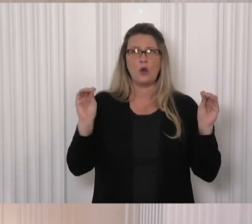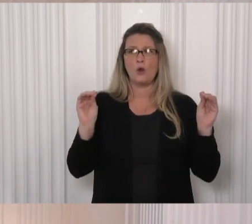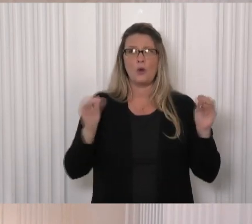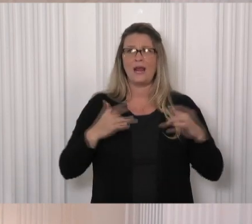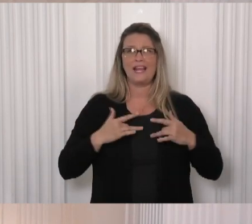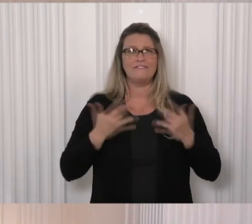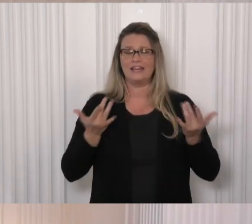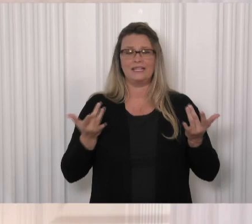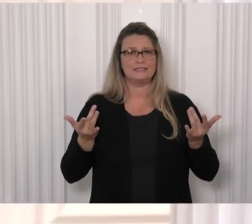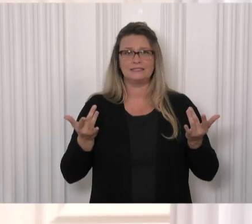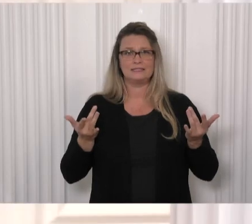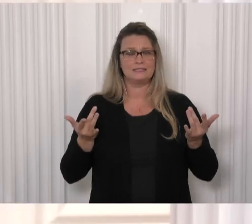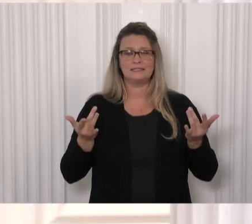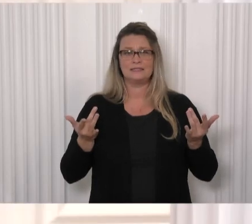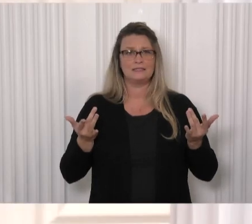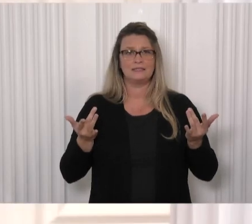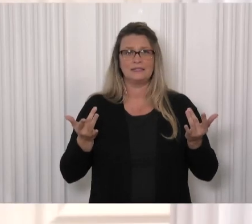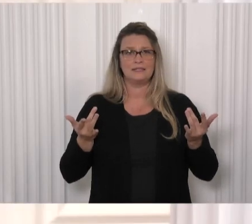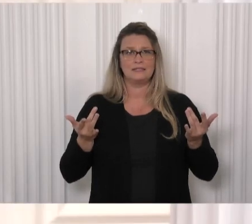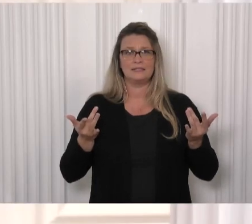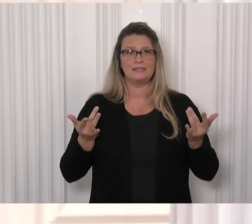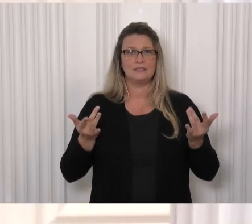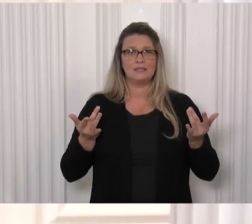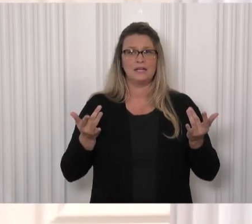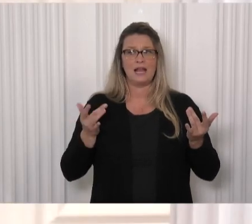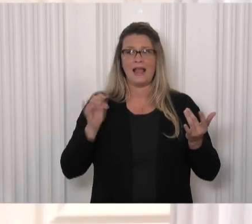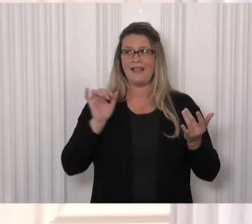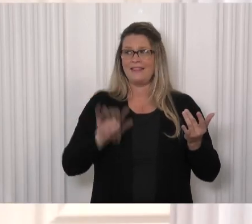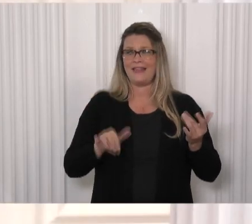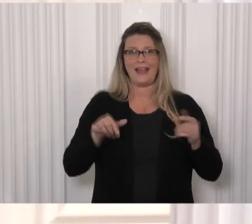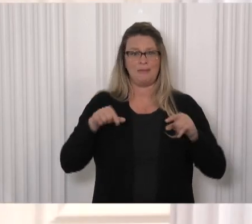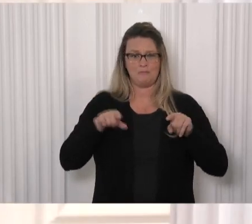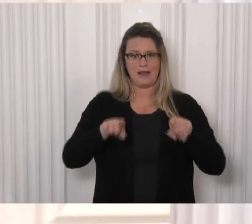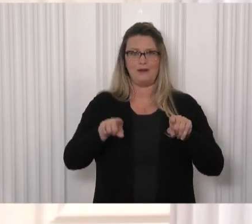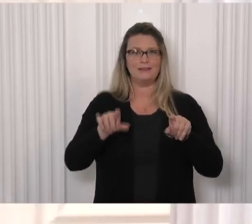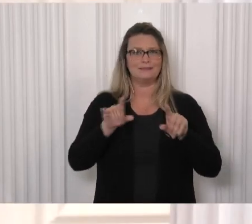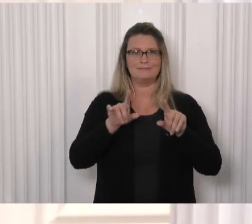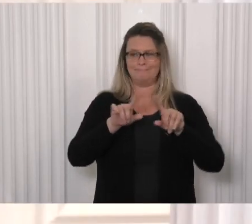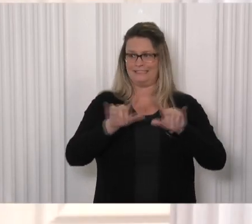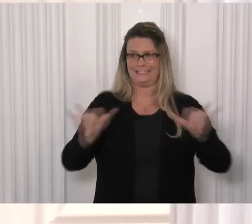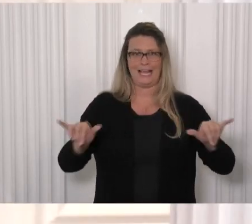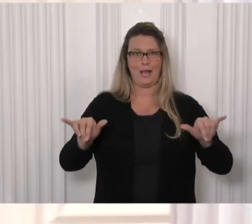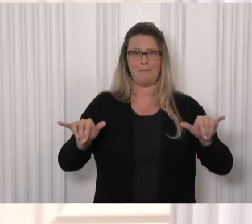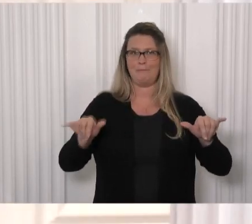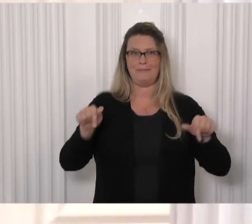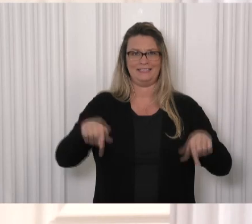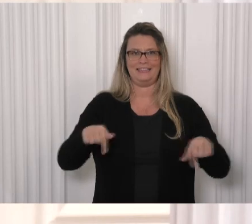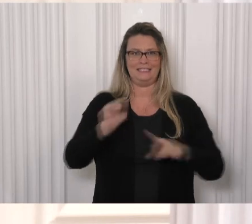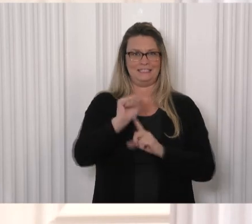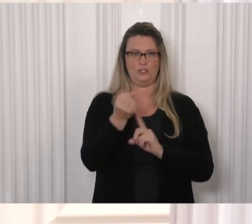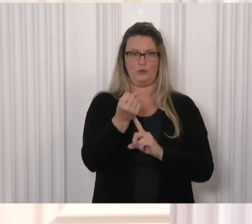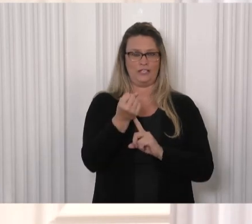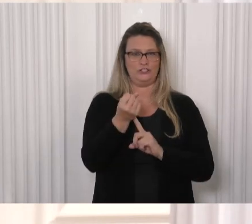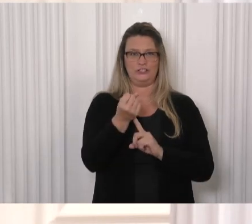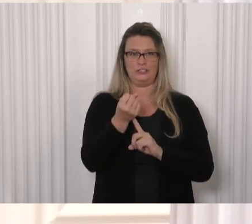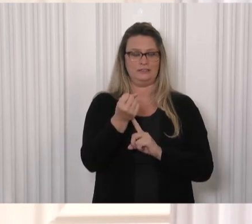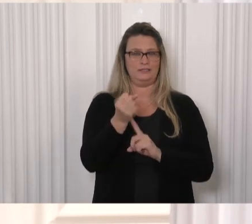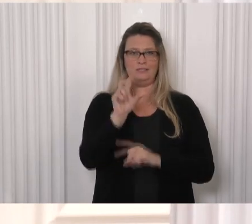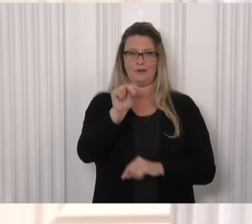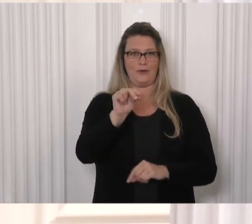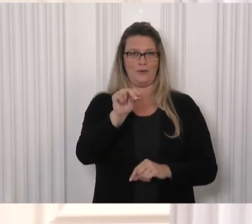no matter what we would say, there's no event that parallels this in any way, shape, form, or fashion. And then on Saturday